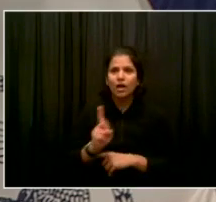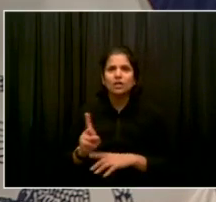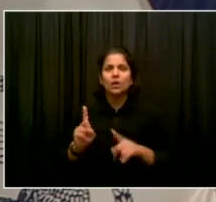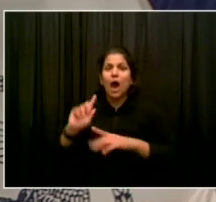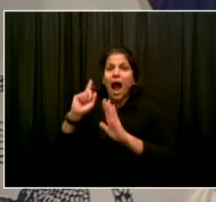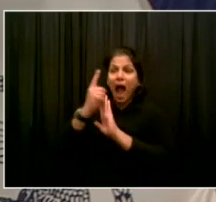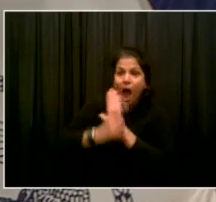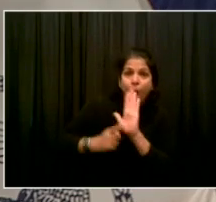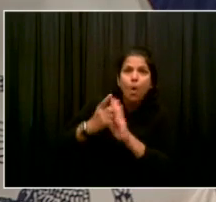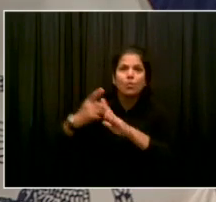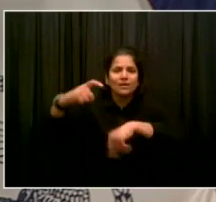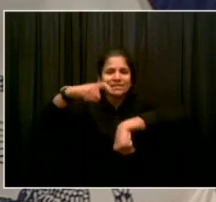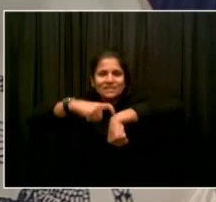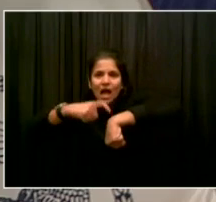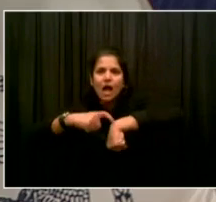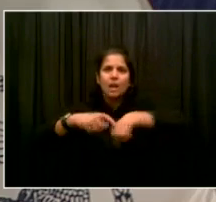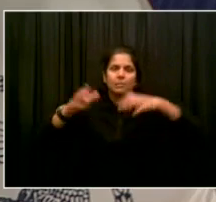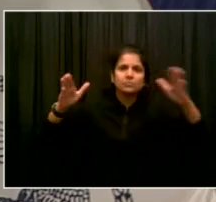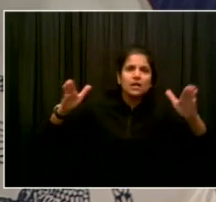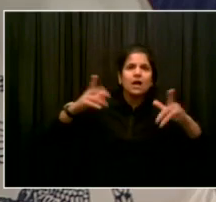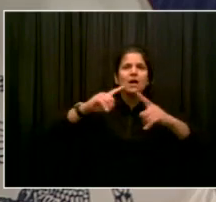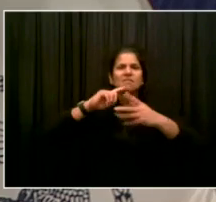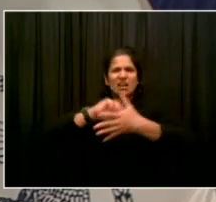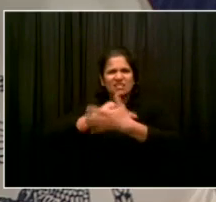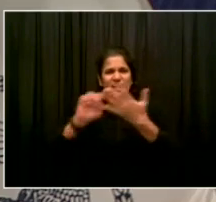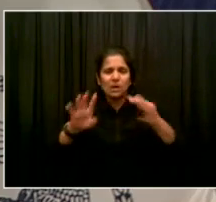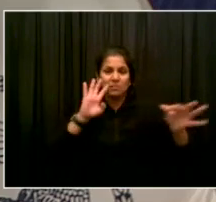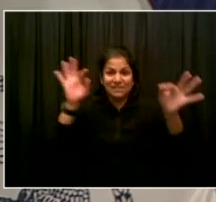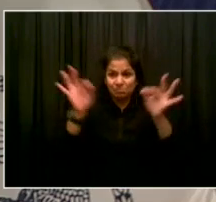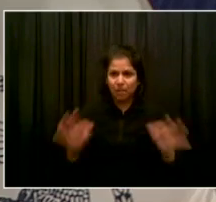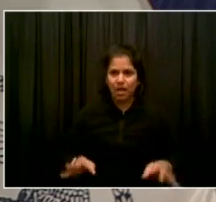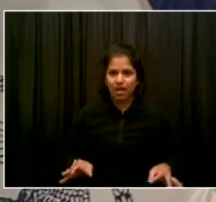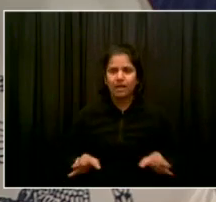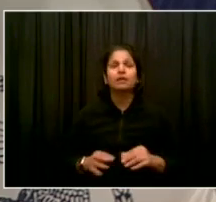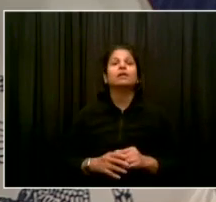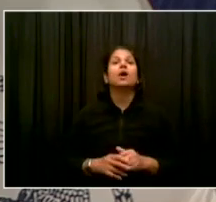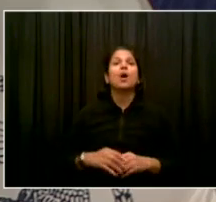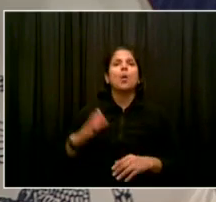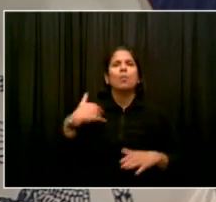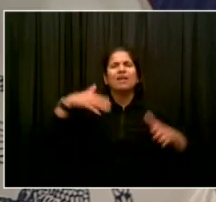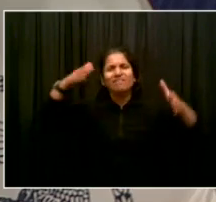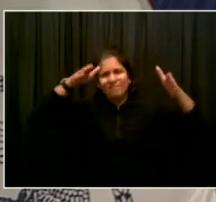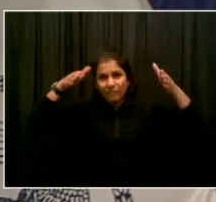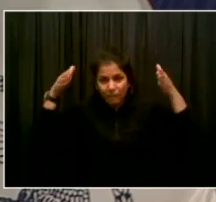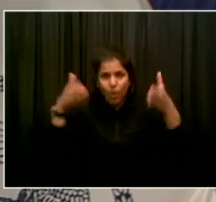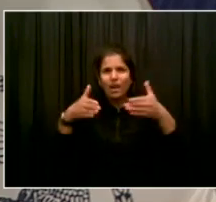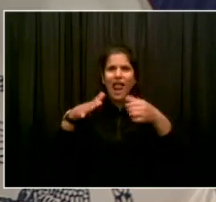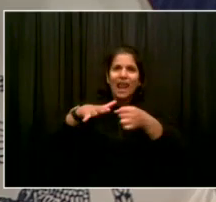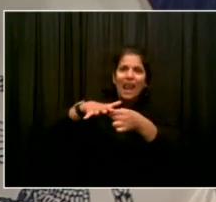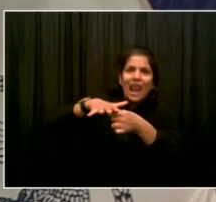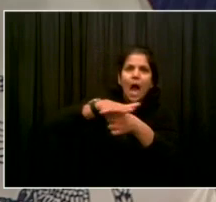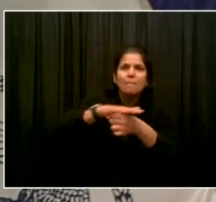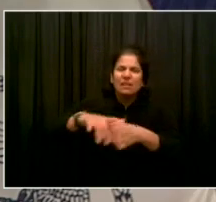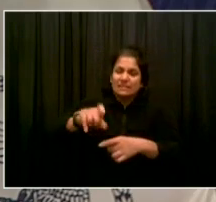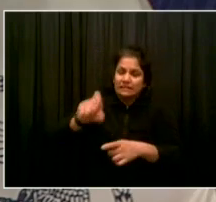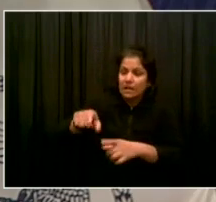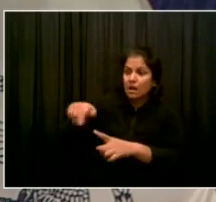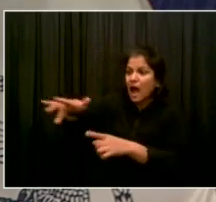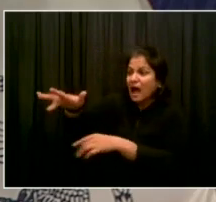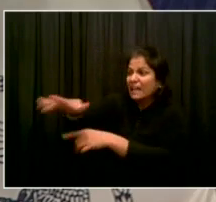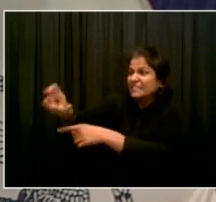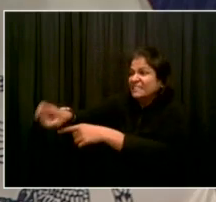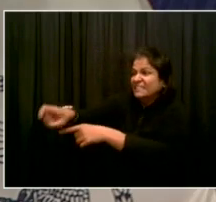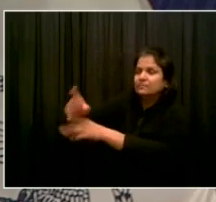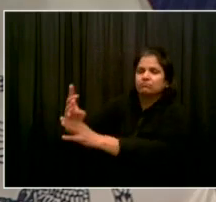some places where we have particular need. So that's definitely going to help. I'm very excited these additional sites are coming. I want a hell of a lot more,